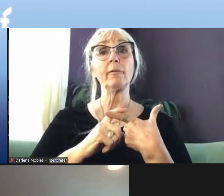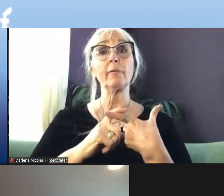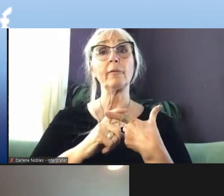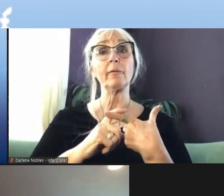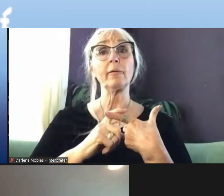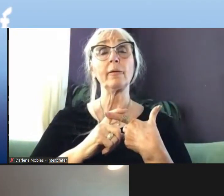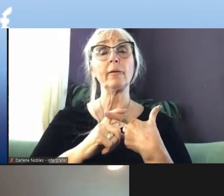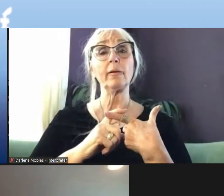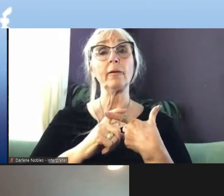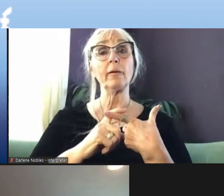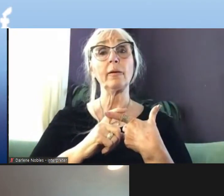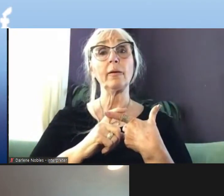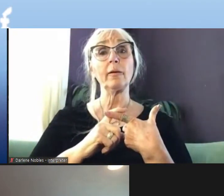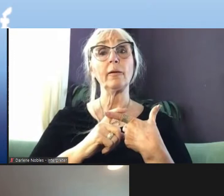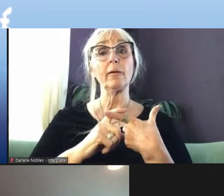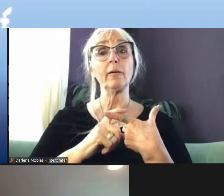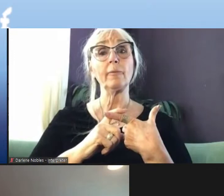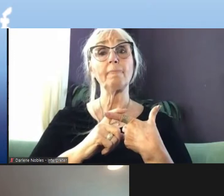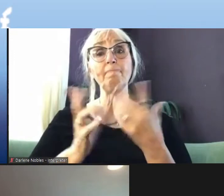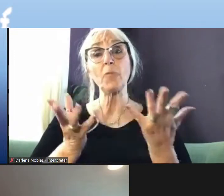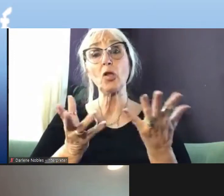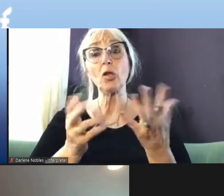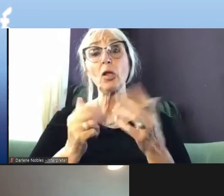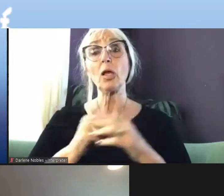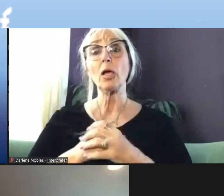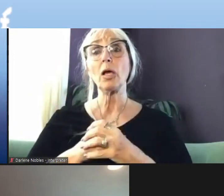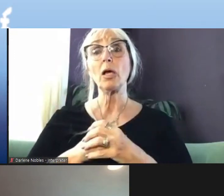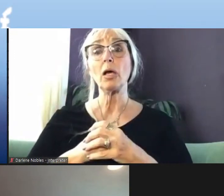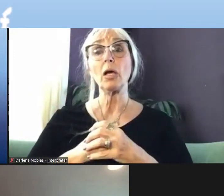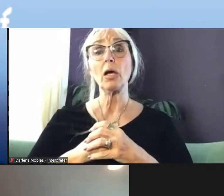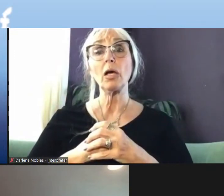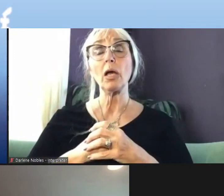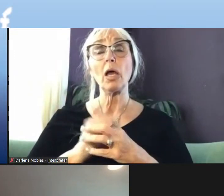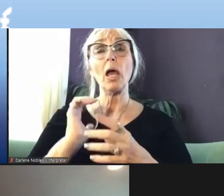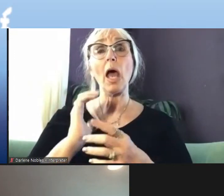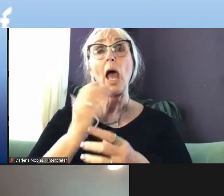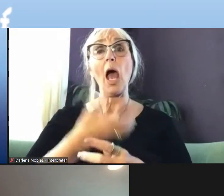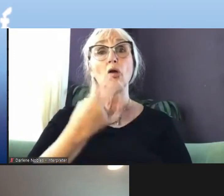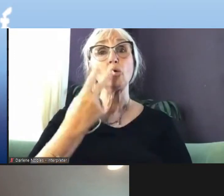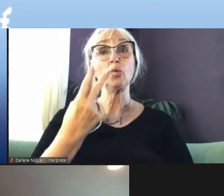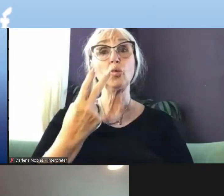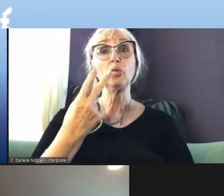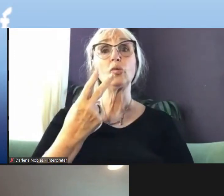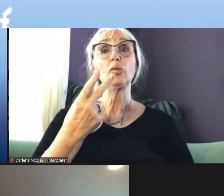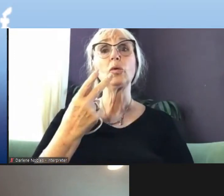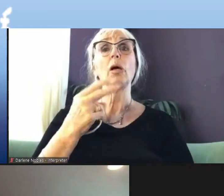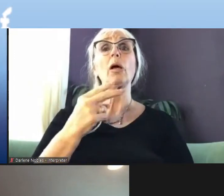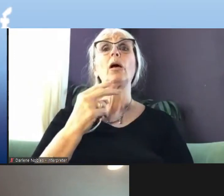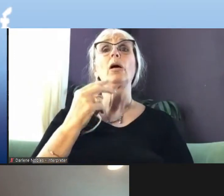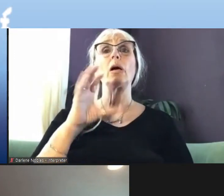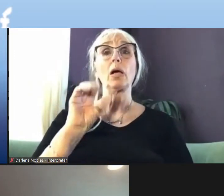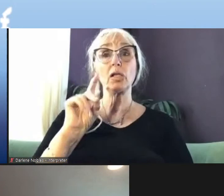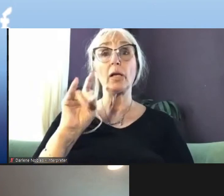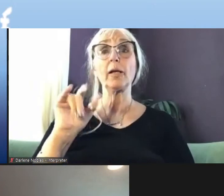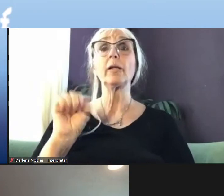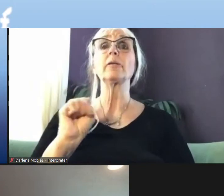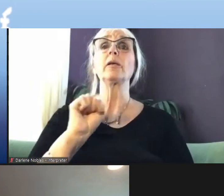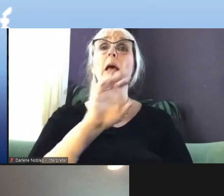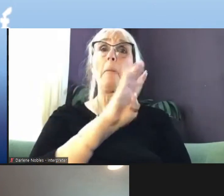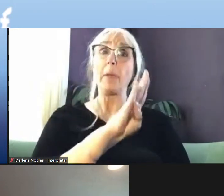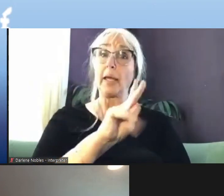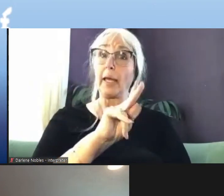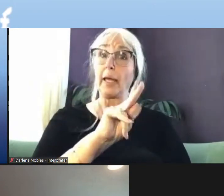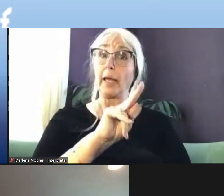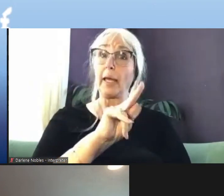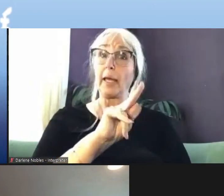we, as you recall, we have hired two consultants. One's BKD, an accounting firm that's been successful in